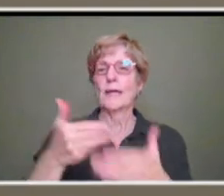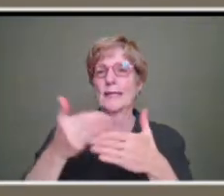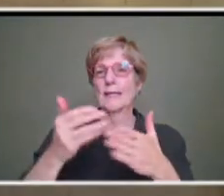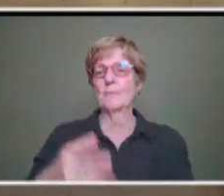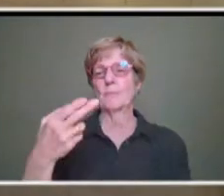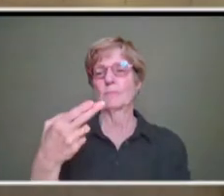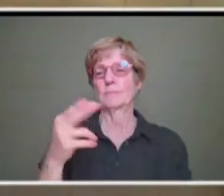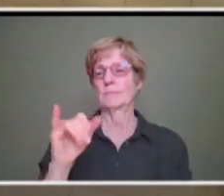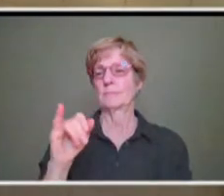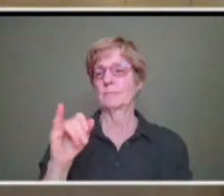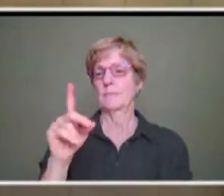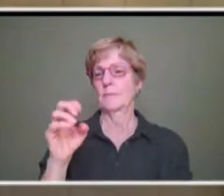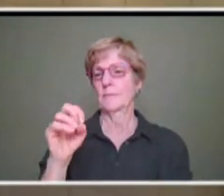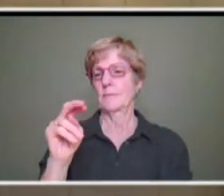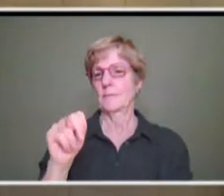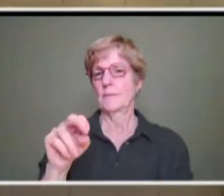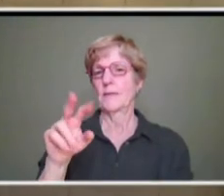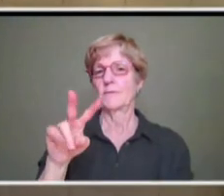Valley